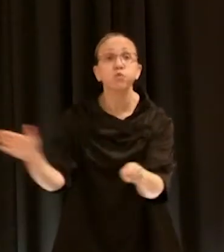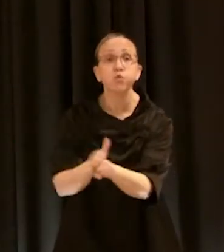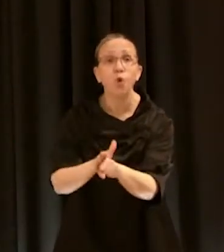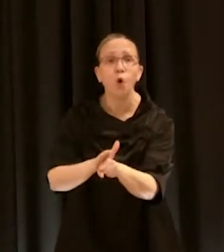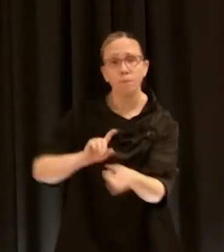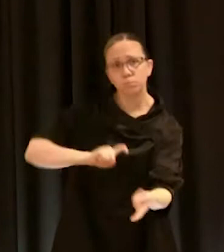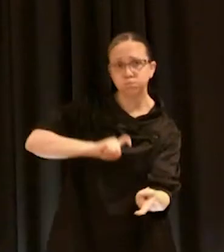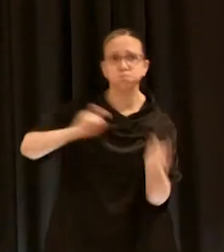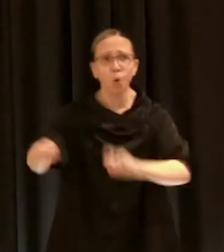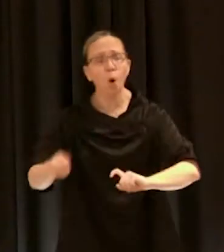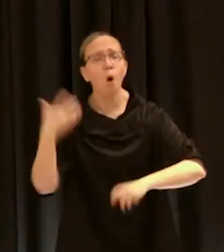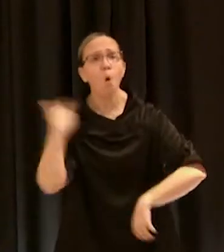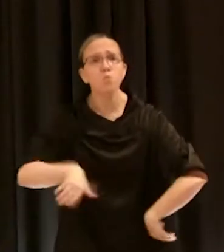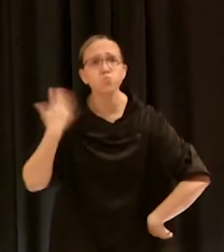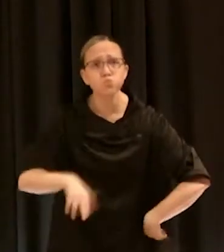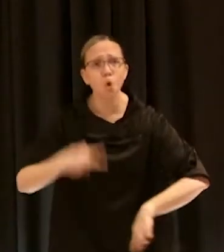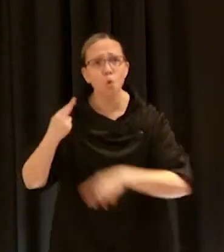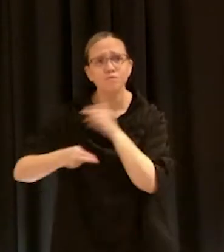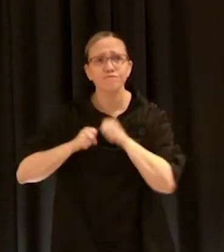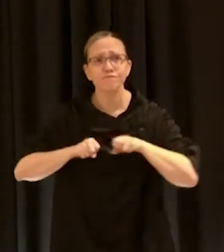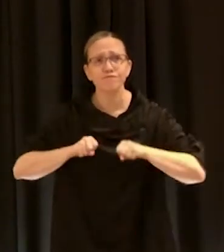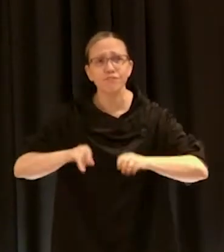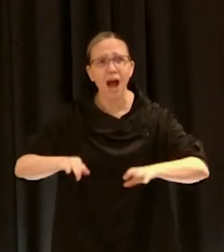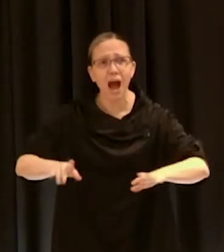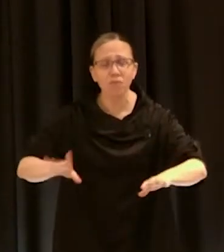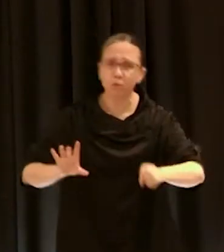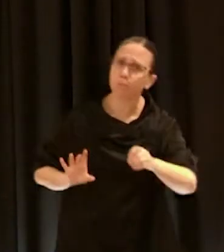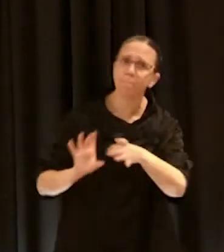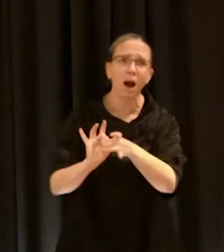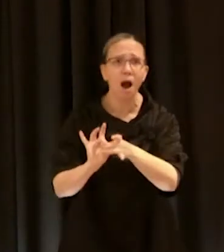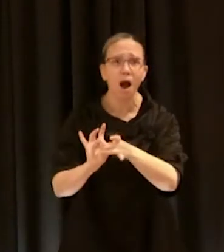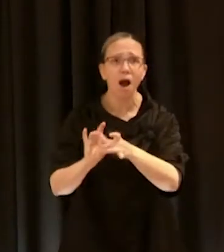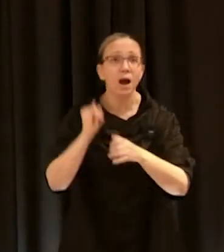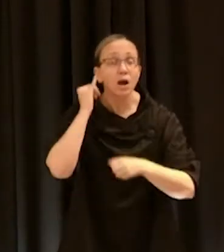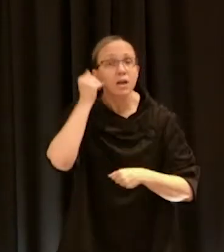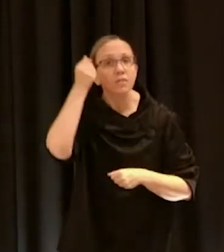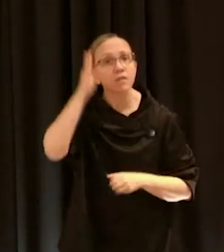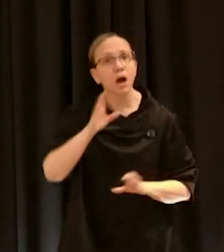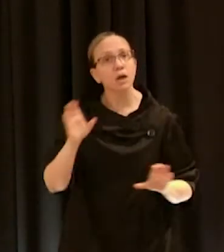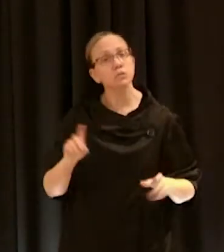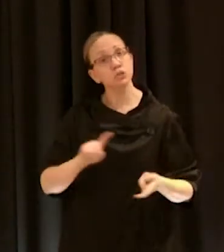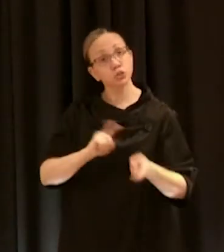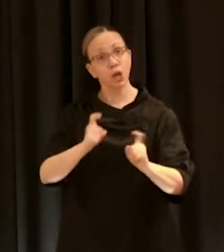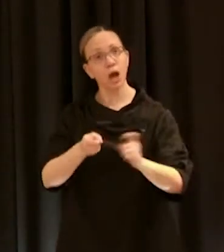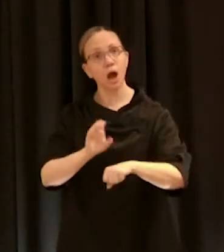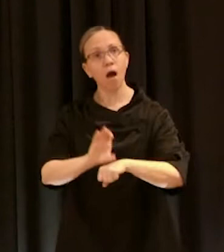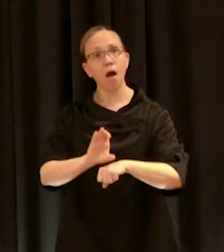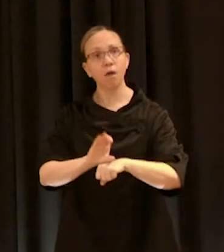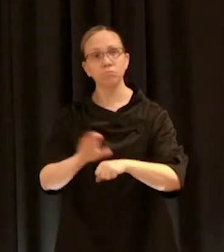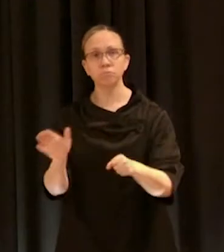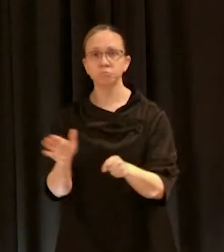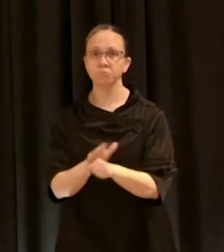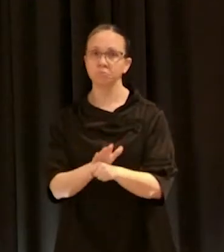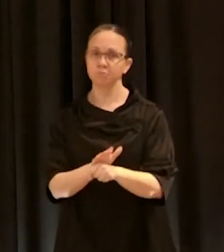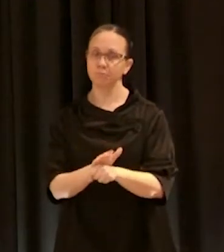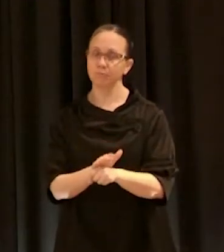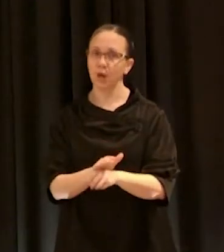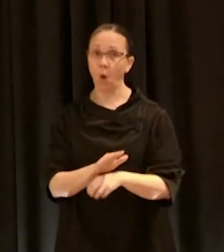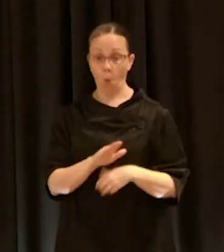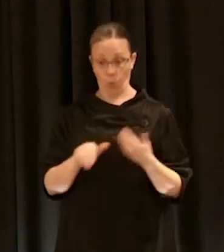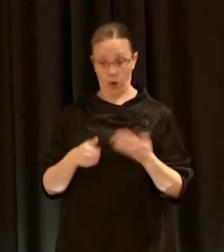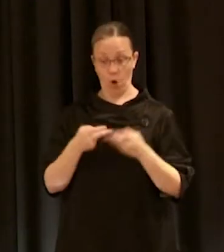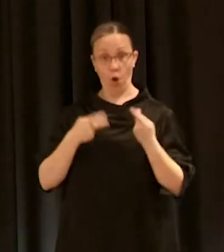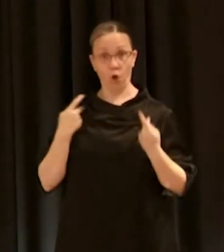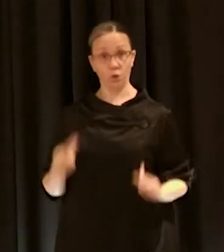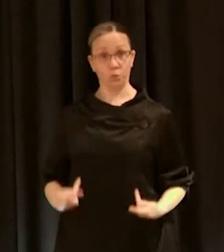be converted? What kind of revival could we tap into when God starts converting churches, when all the